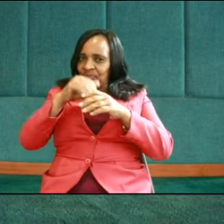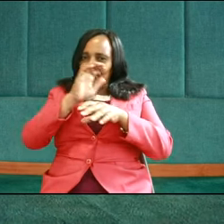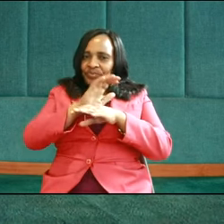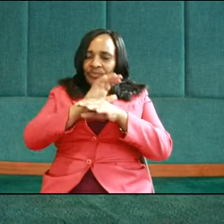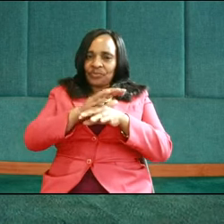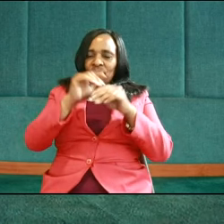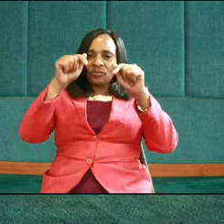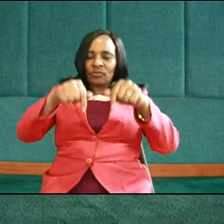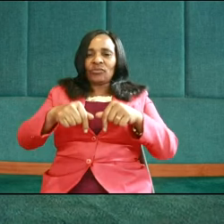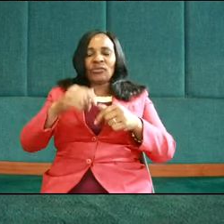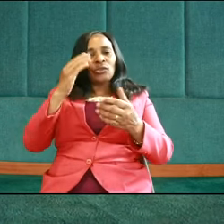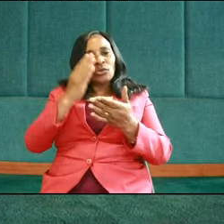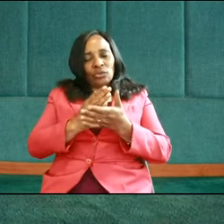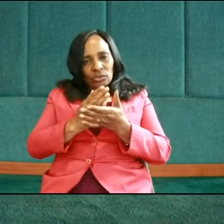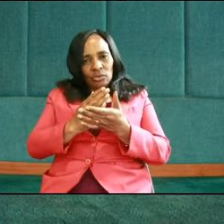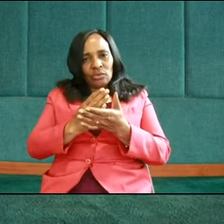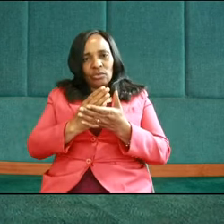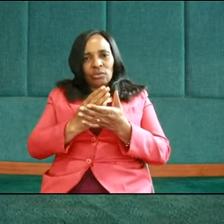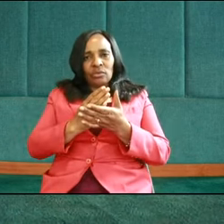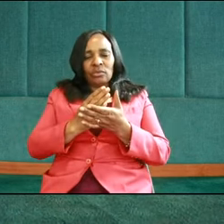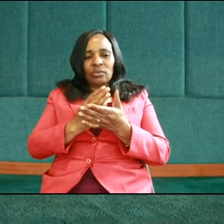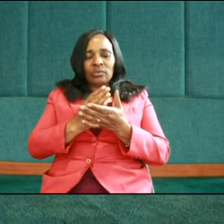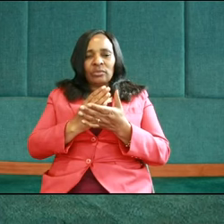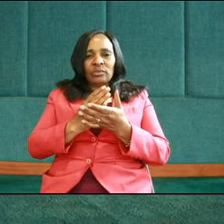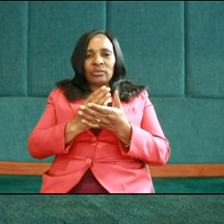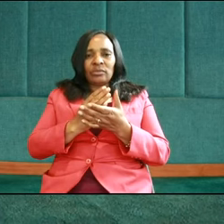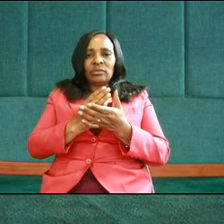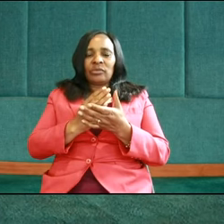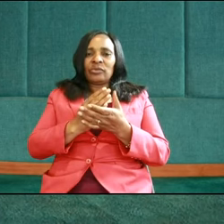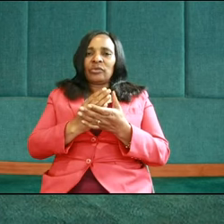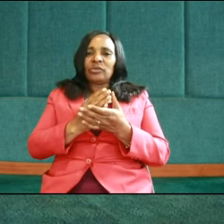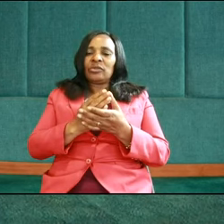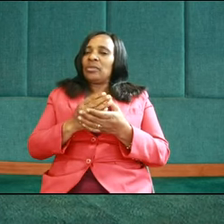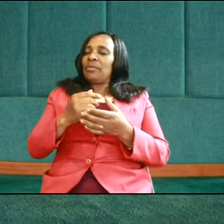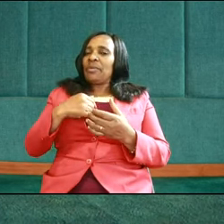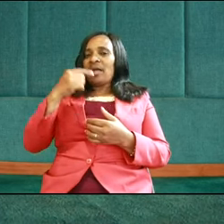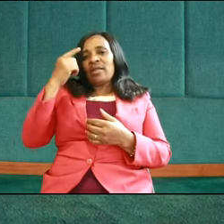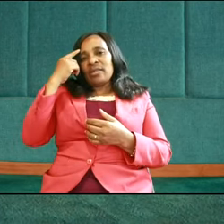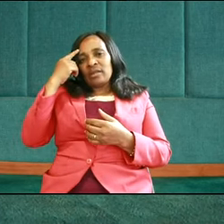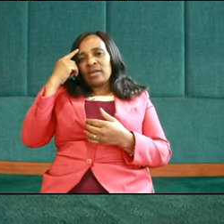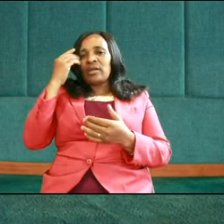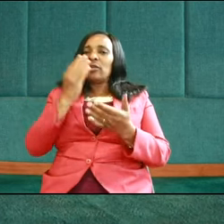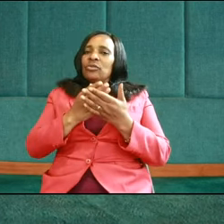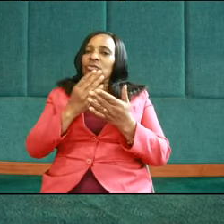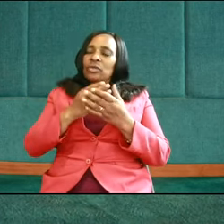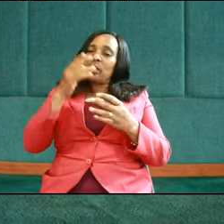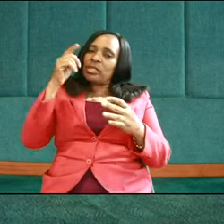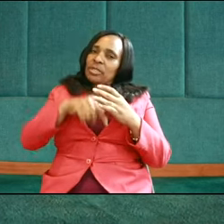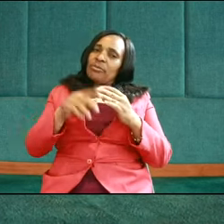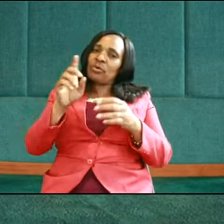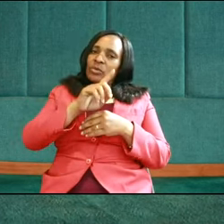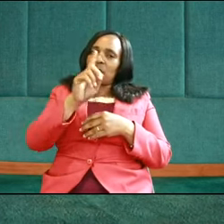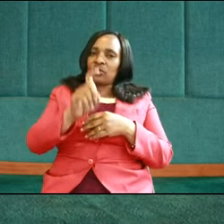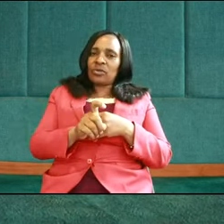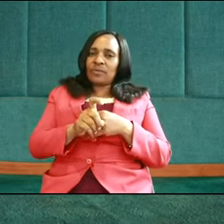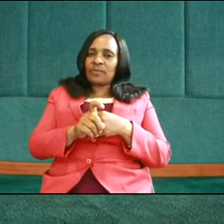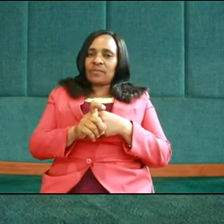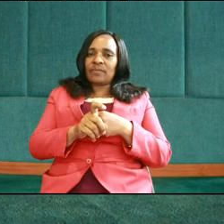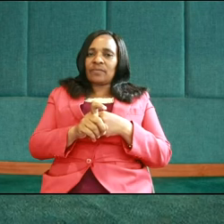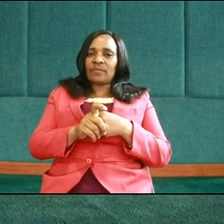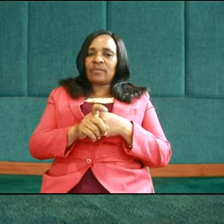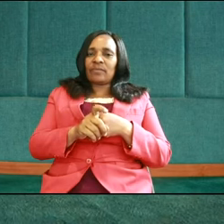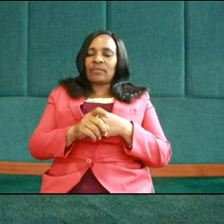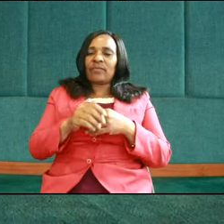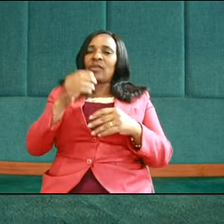Do you think this is true, or is it false? Oh, wow. I think that's a really deep question. And